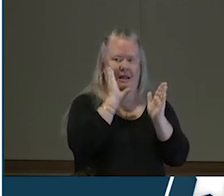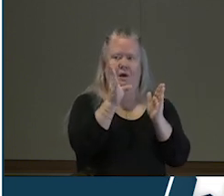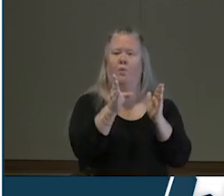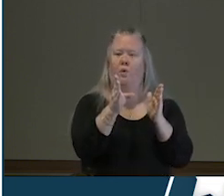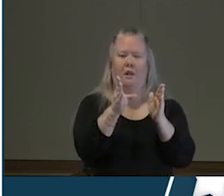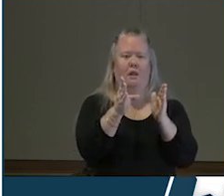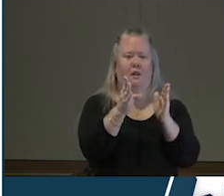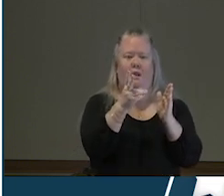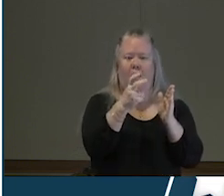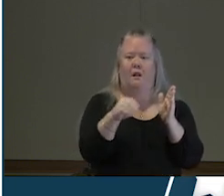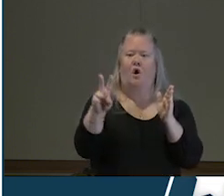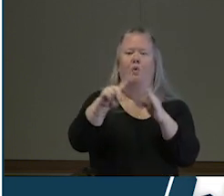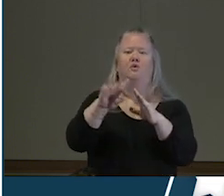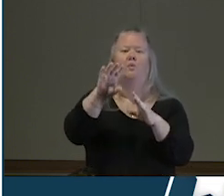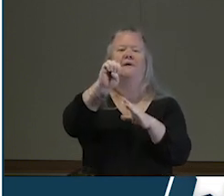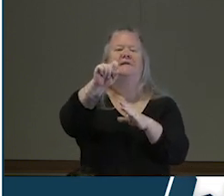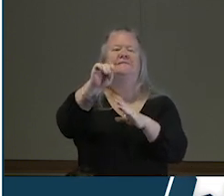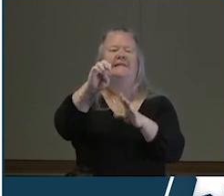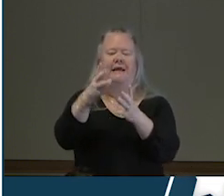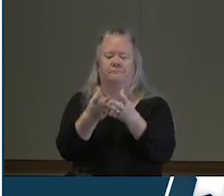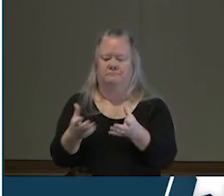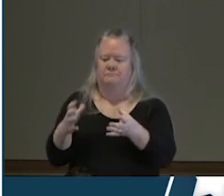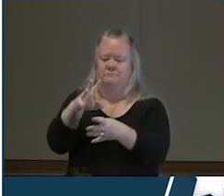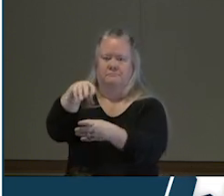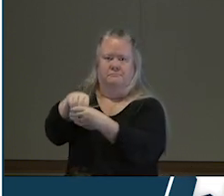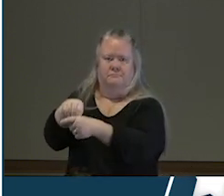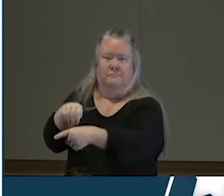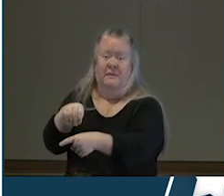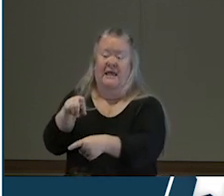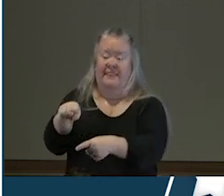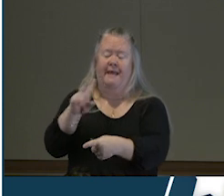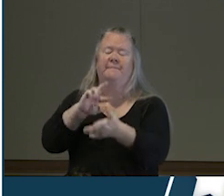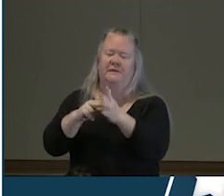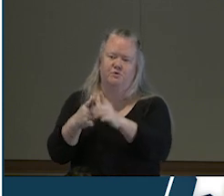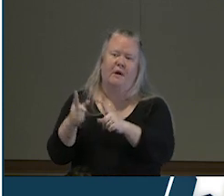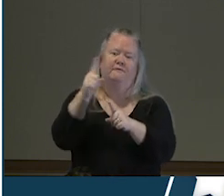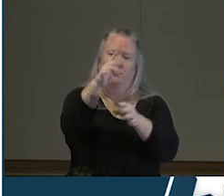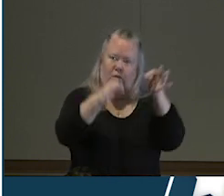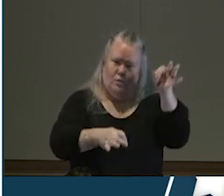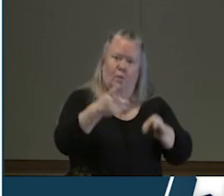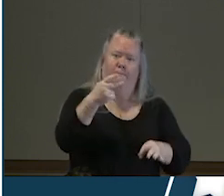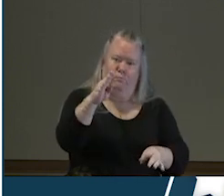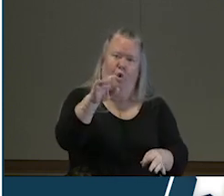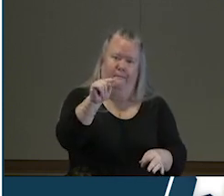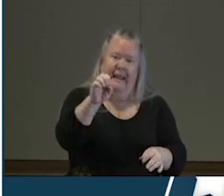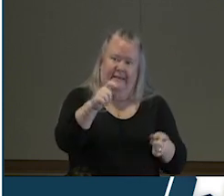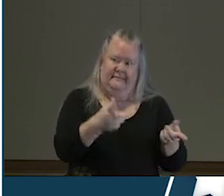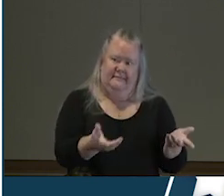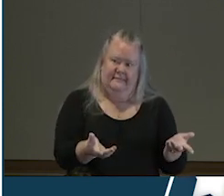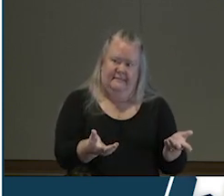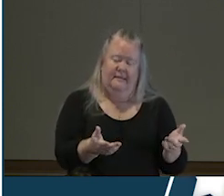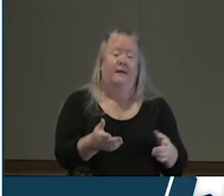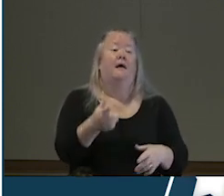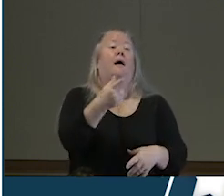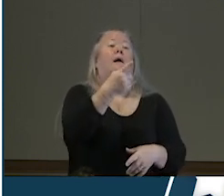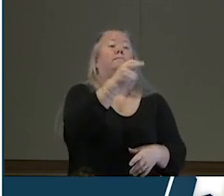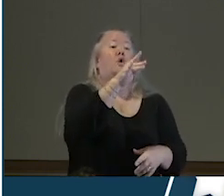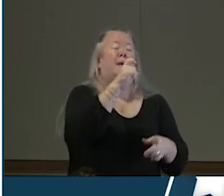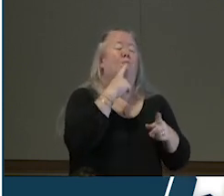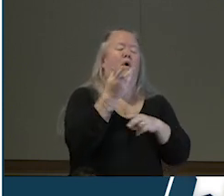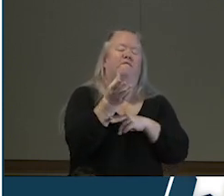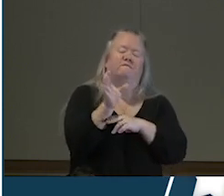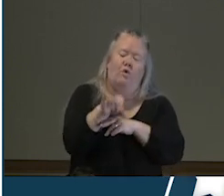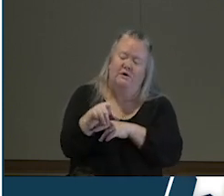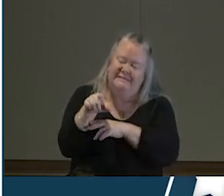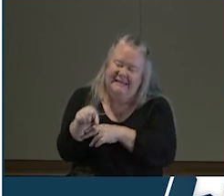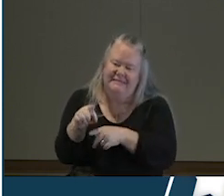just go to your estate. If it goes to your estate, that's going to probate. If it goes to probate, they're going to force it